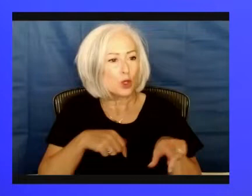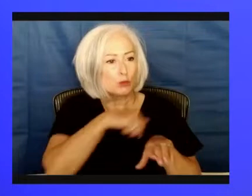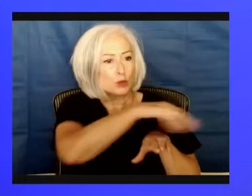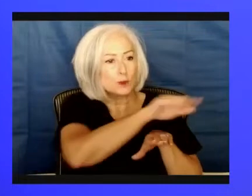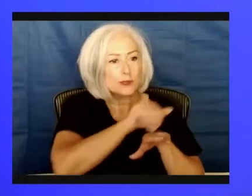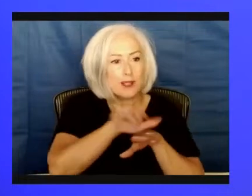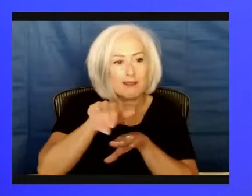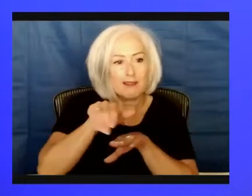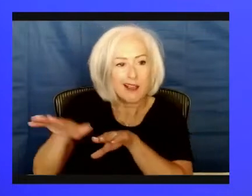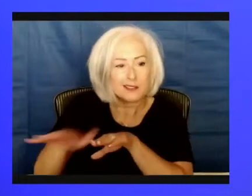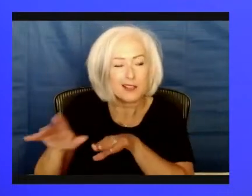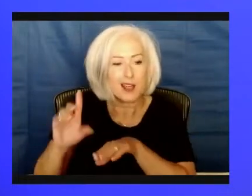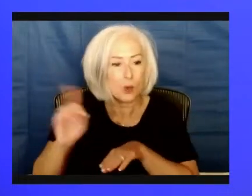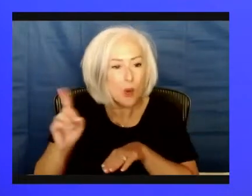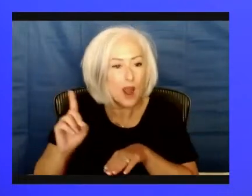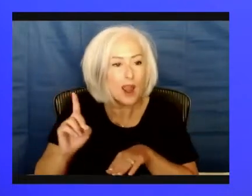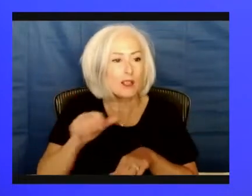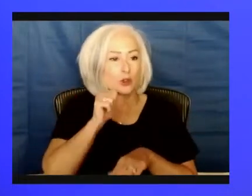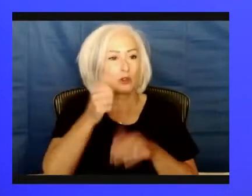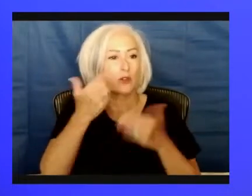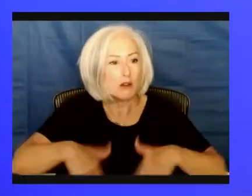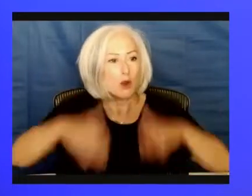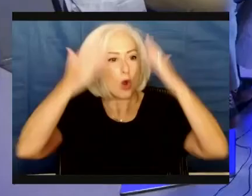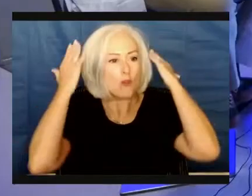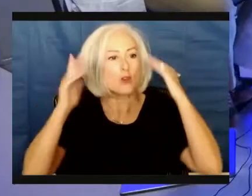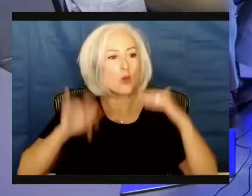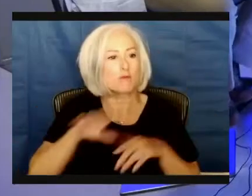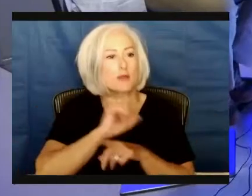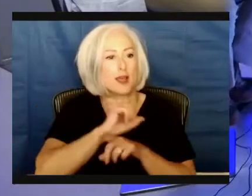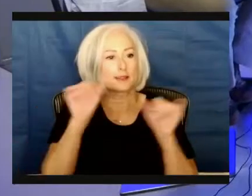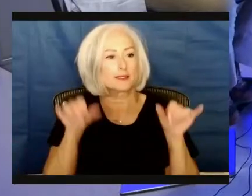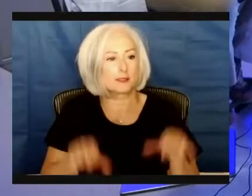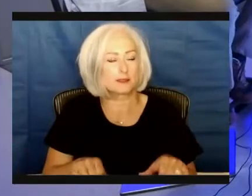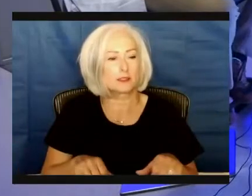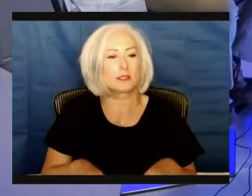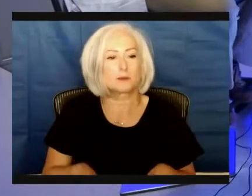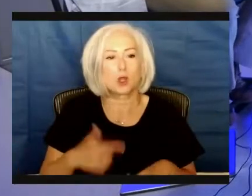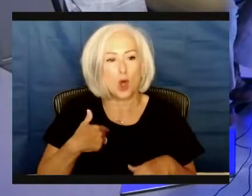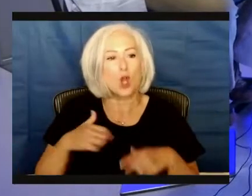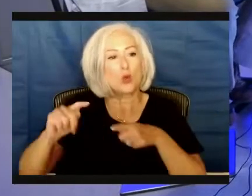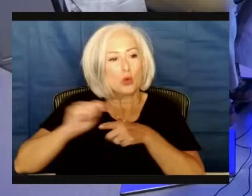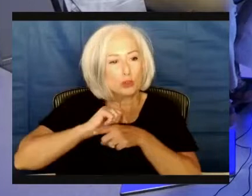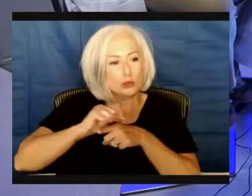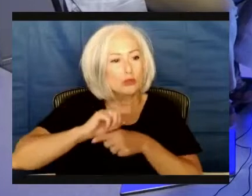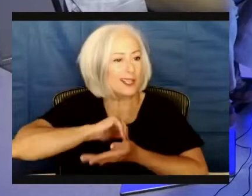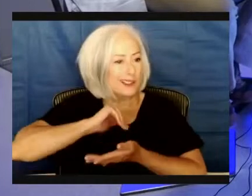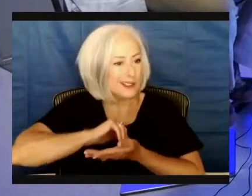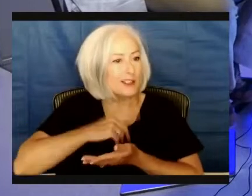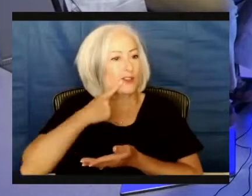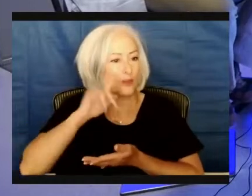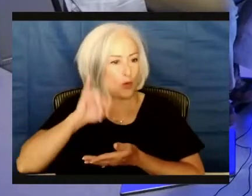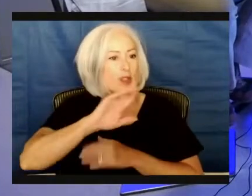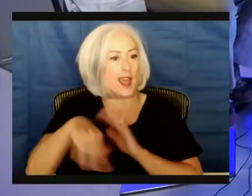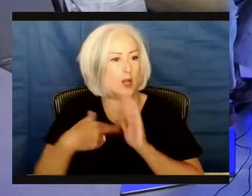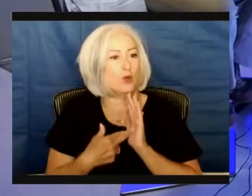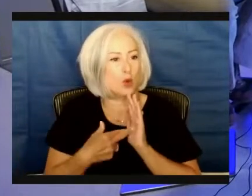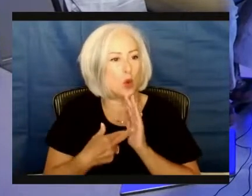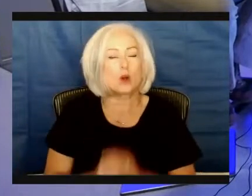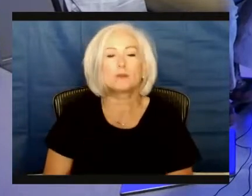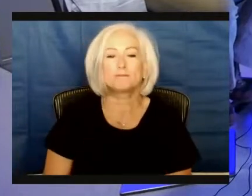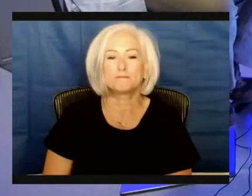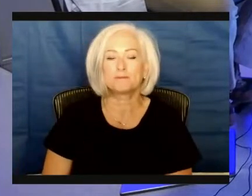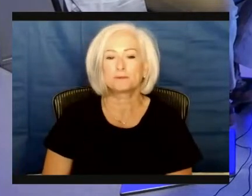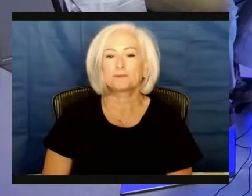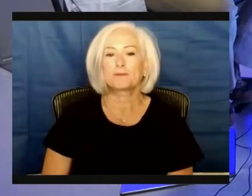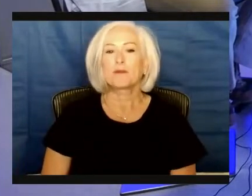to start training physicians for that role. Yeah, that's a big deal, and we're glad to be doing it, just like I said. All right, we're going to have some more time to